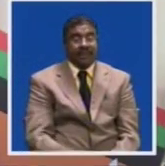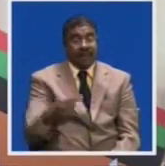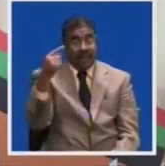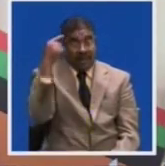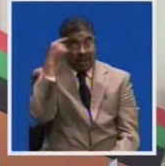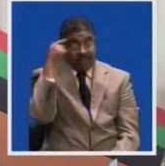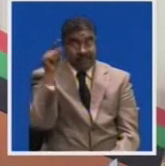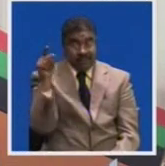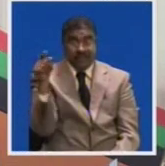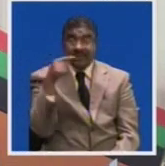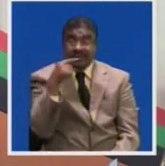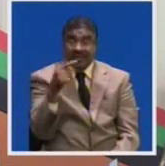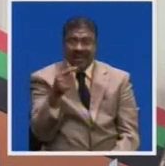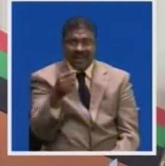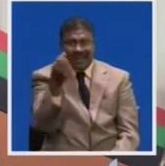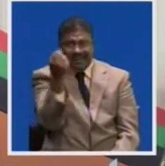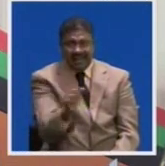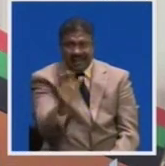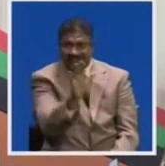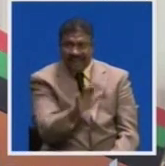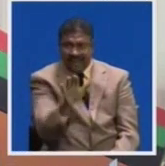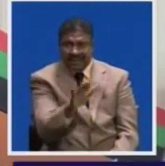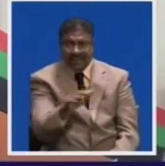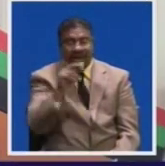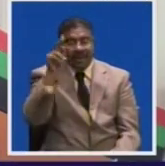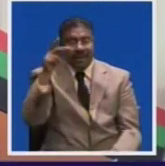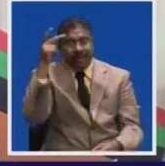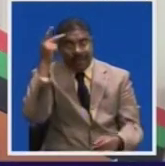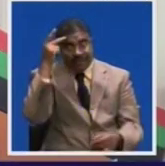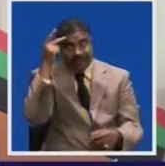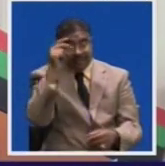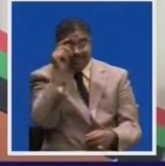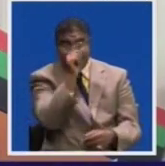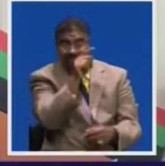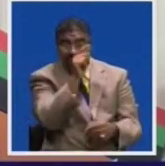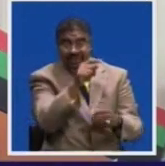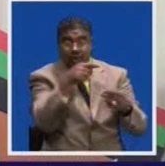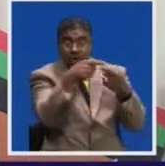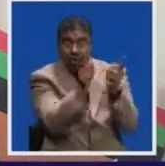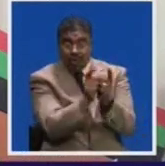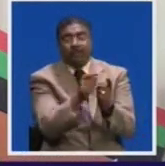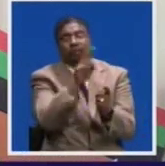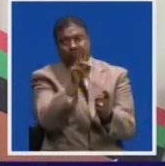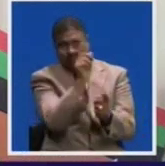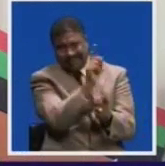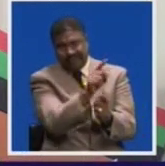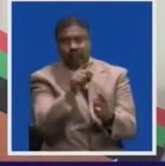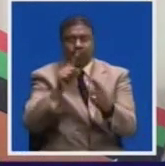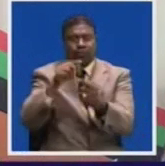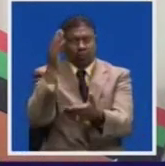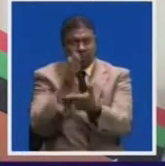Government says it will use the SADC organ Troika on politics, defense and security regarding the attacks of foreigners in South Africa.